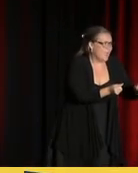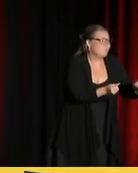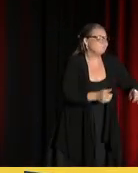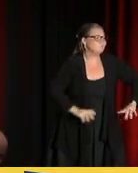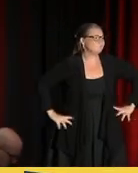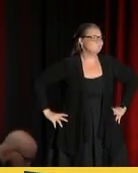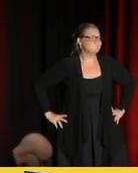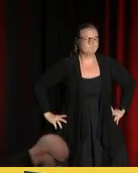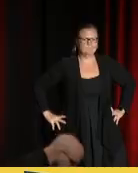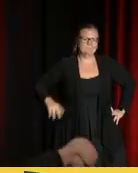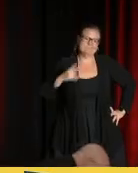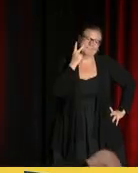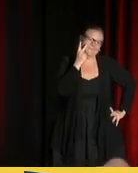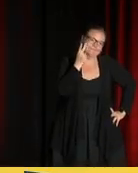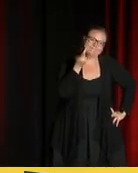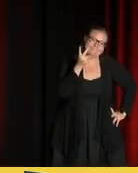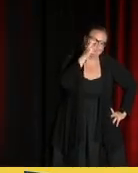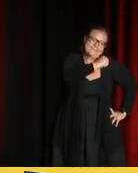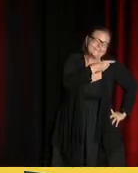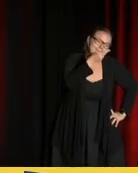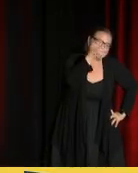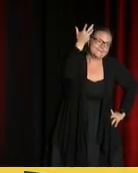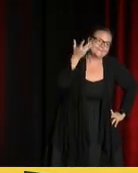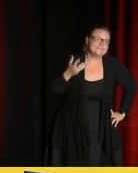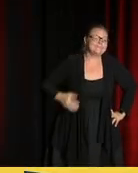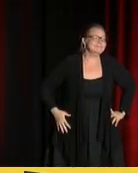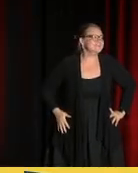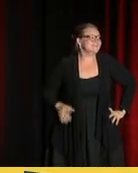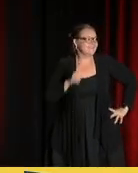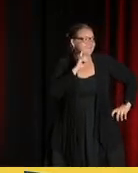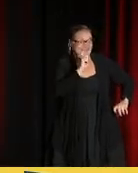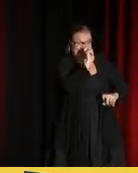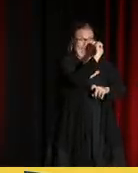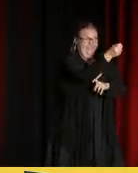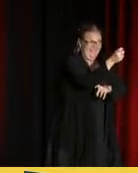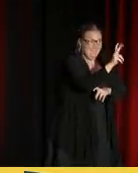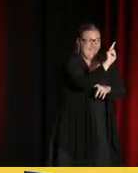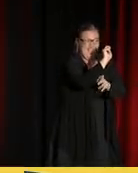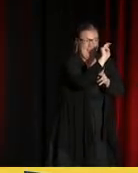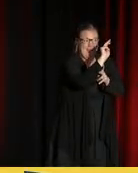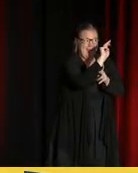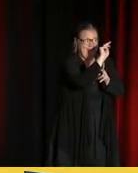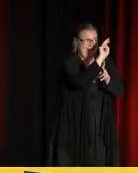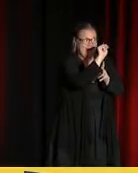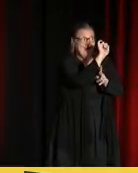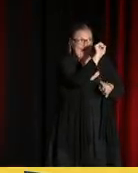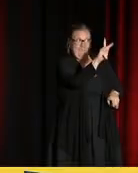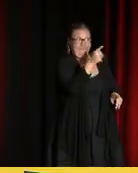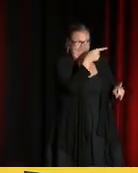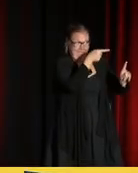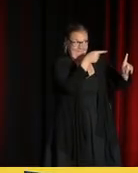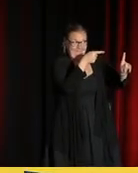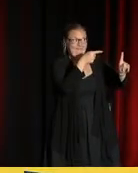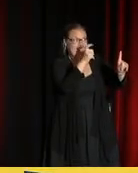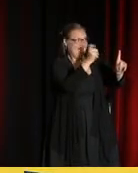Oh, now see? That's okay. We're going to pass it back to Nick. I'm going to go, let's see.